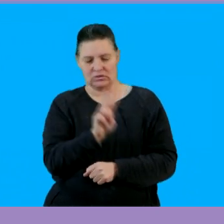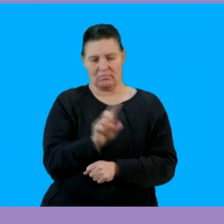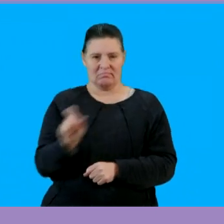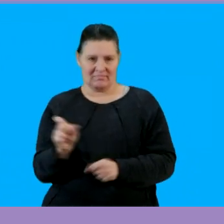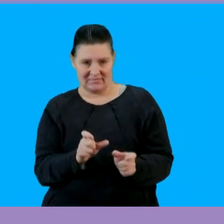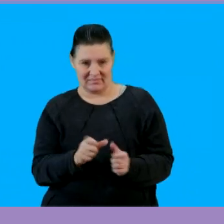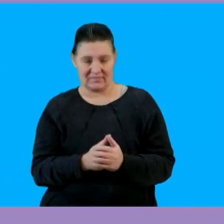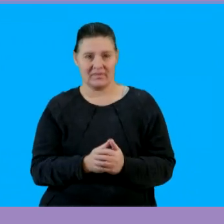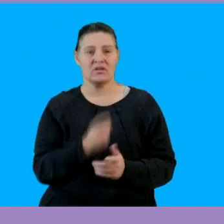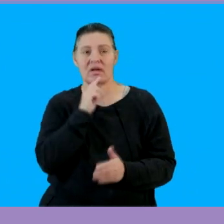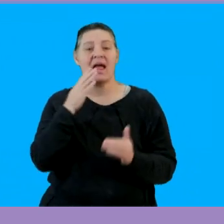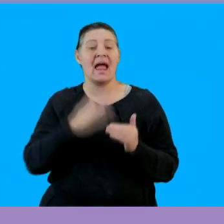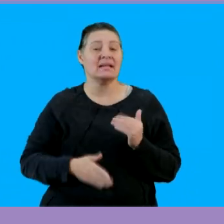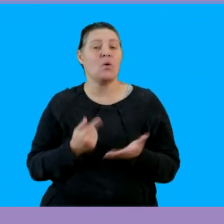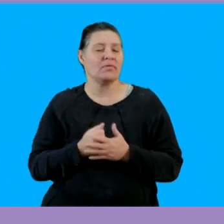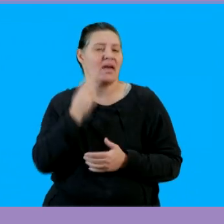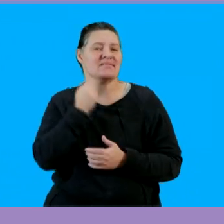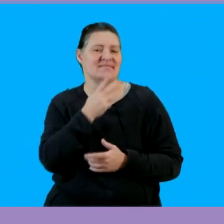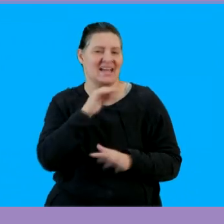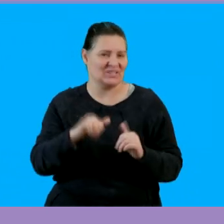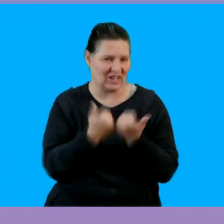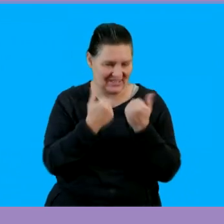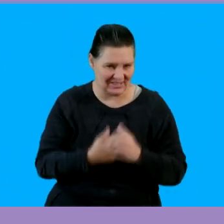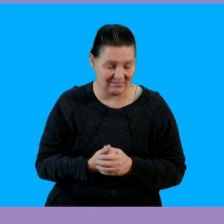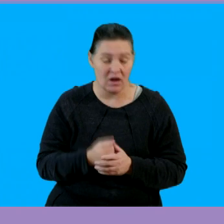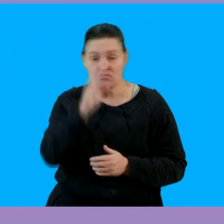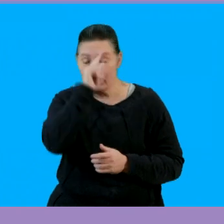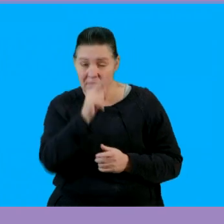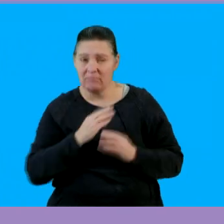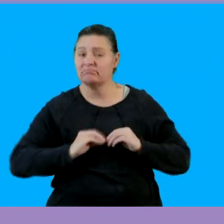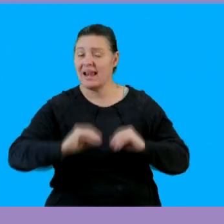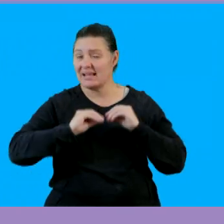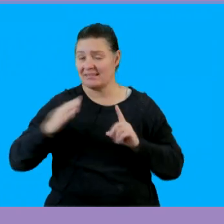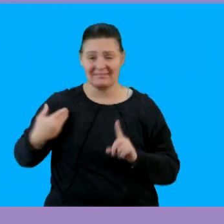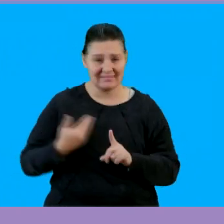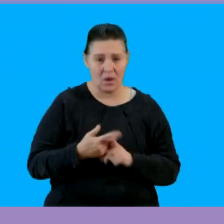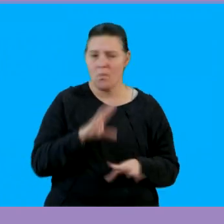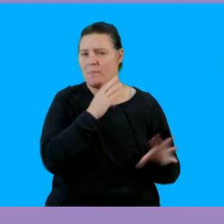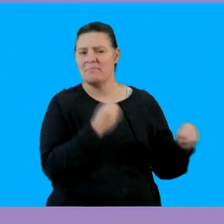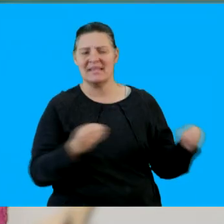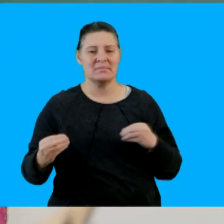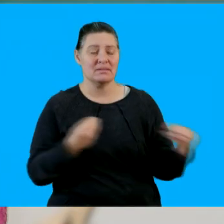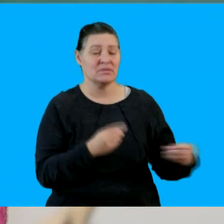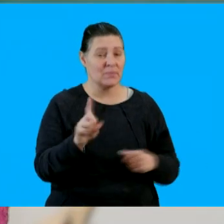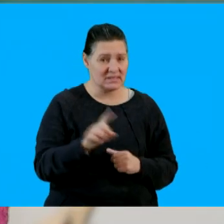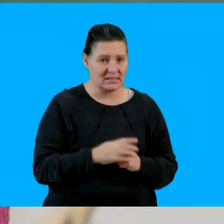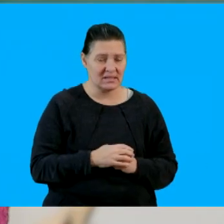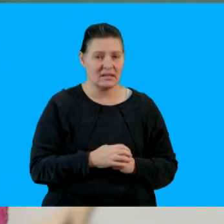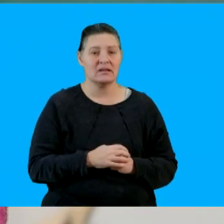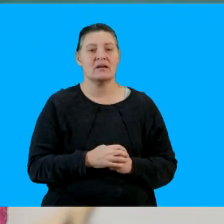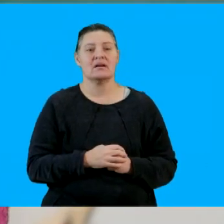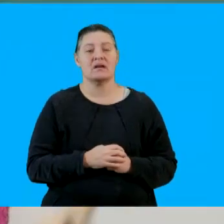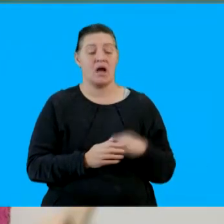once. So let's end the lesson with a nice challenge. Now remember, throughout the lesson, we were busy